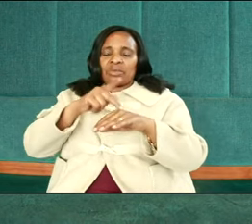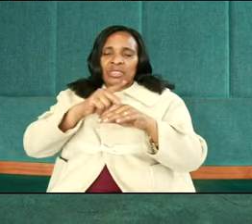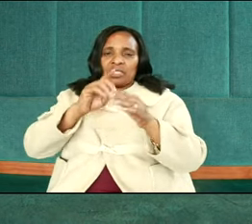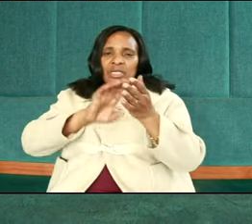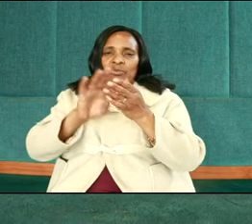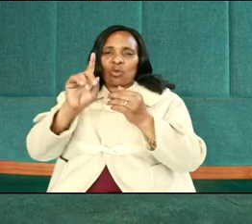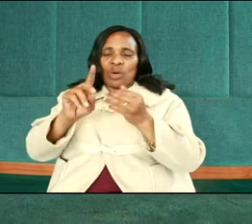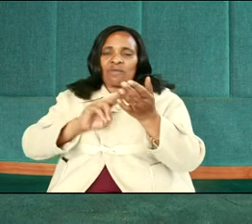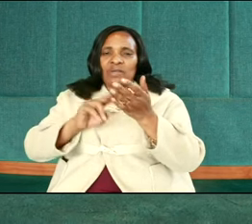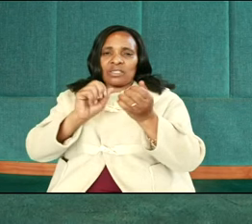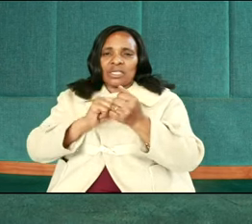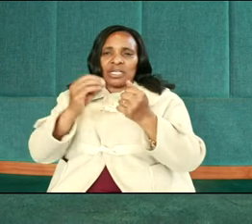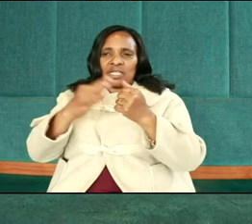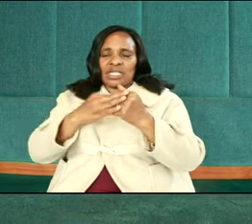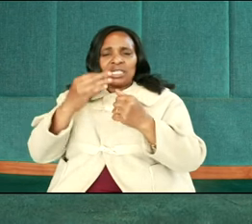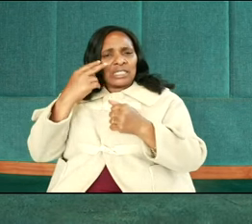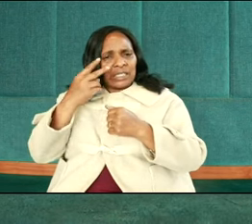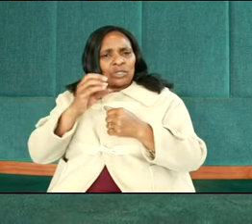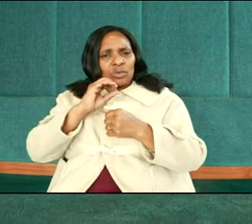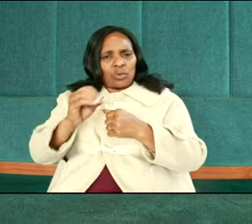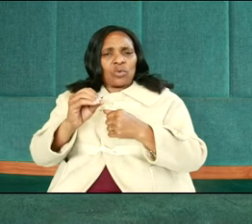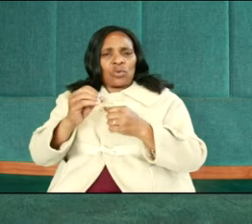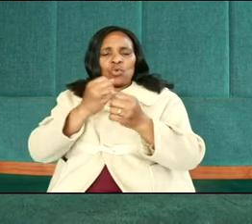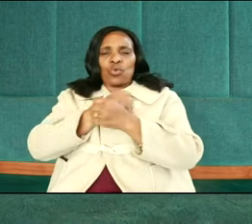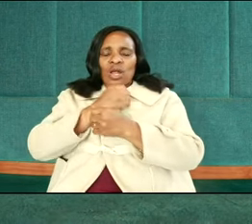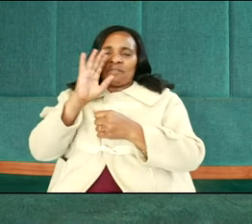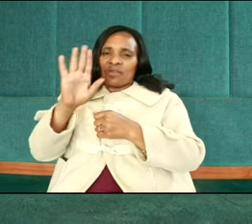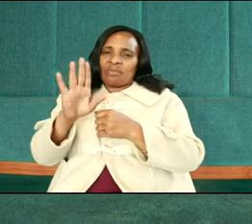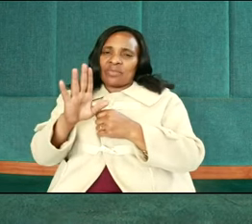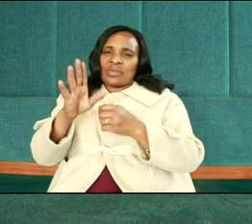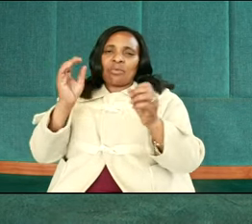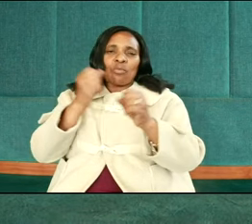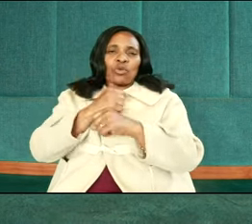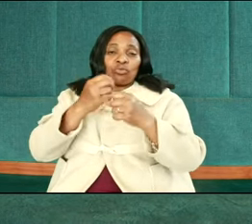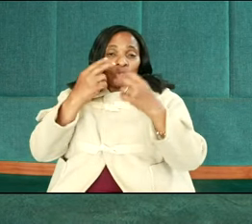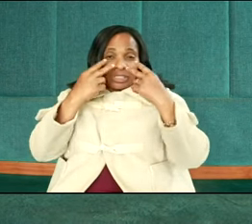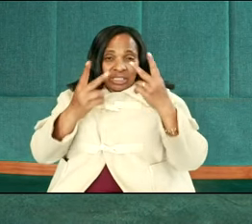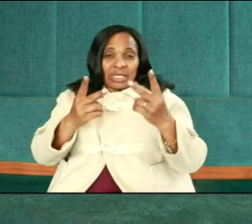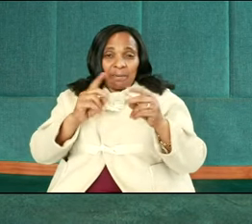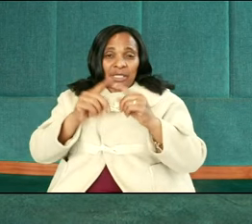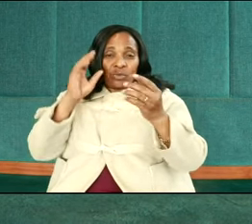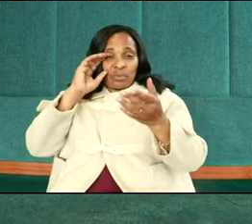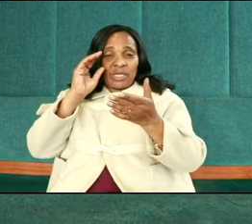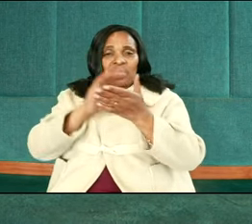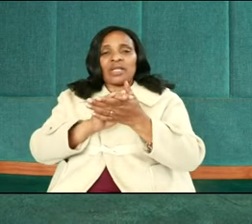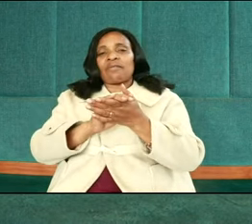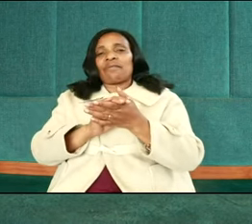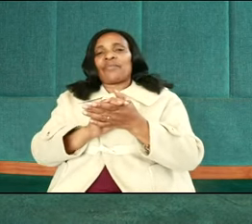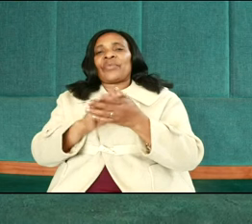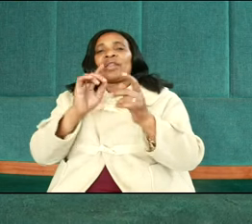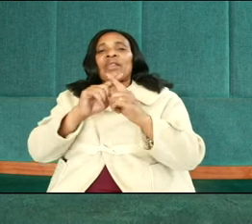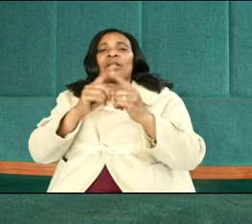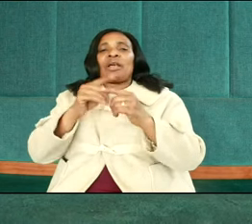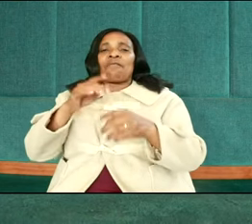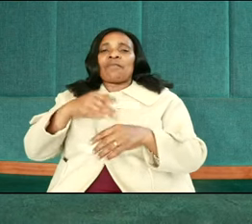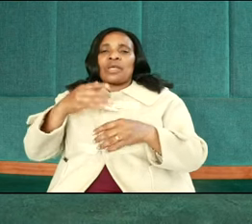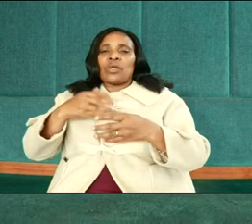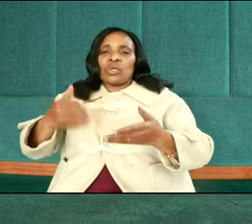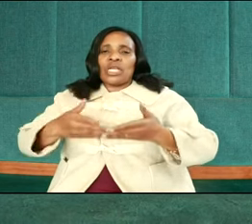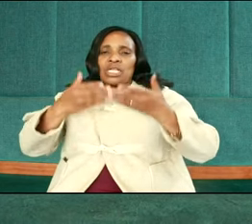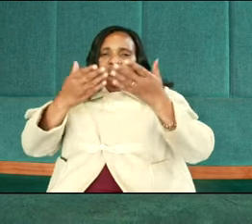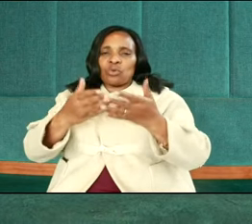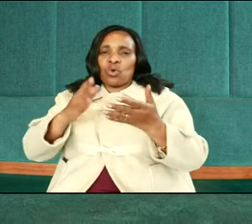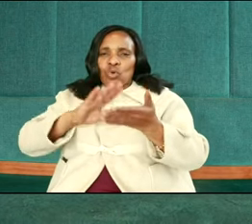18, it says, though you have not seen him, you love him. And even though you do not see him, you believe in him and are filled with inexpressible